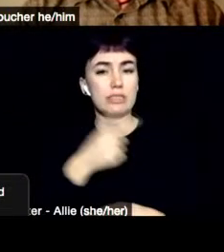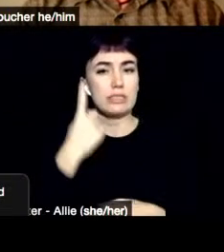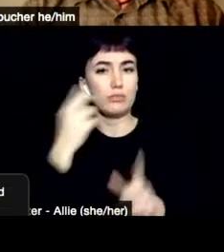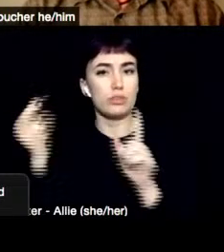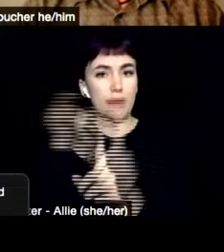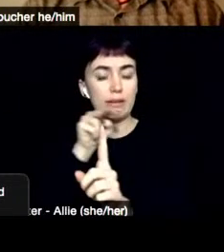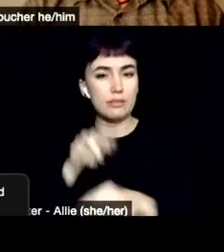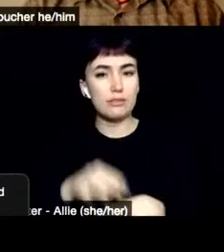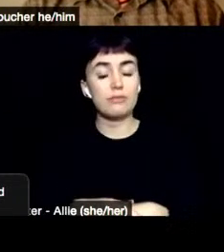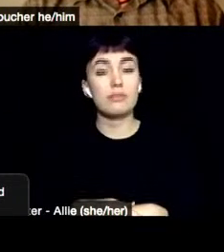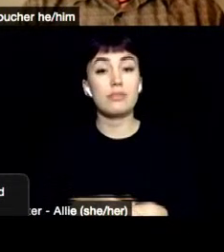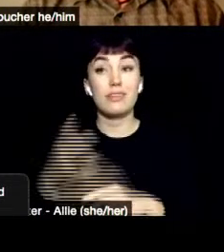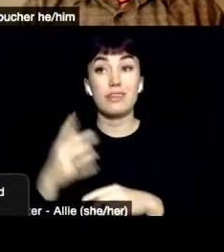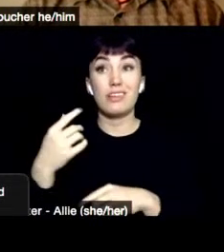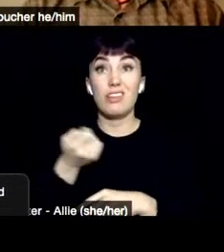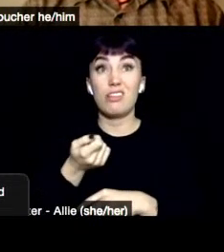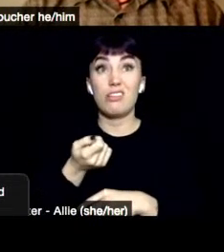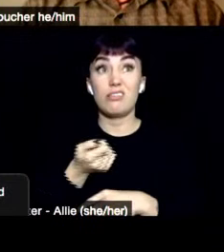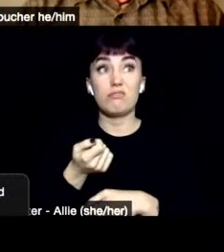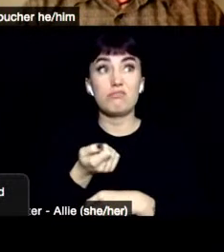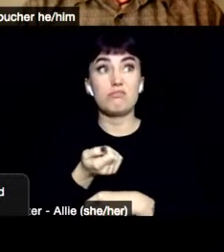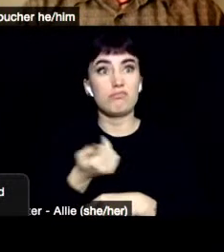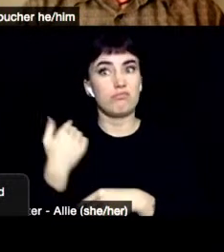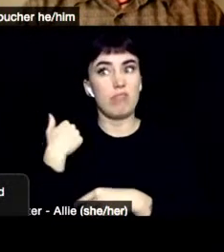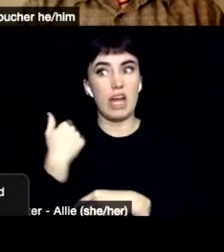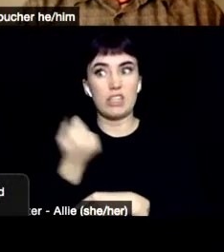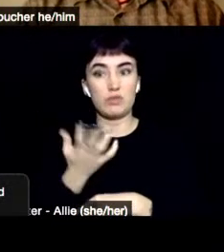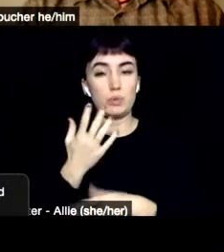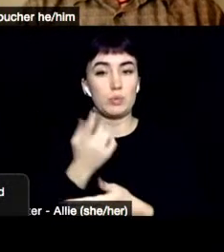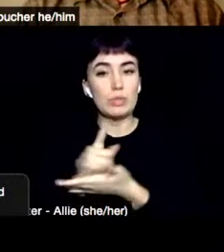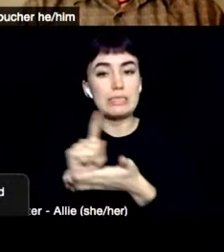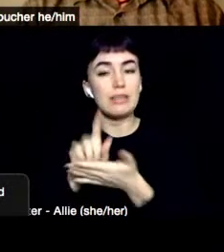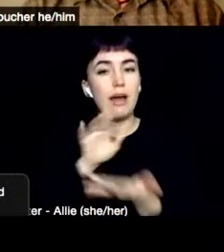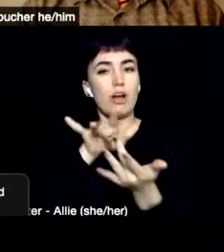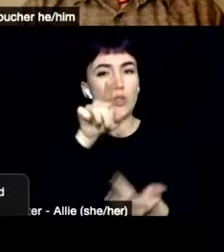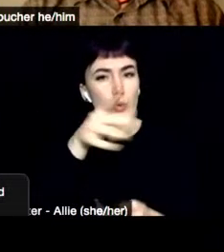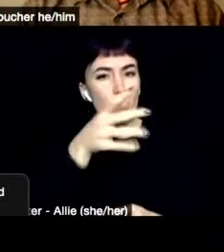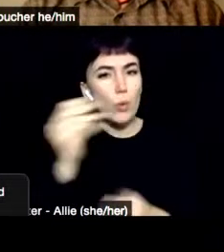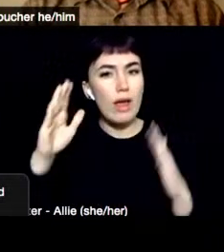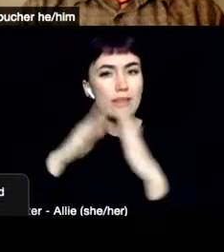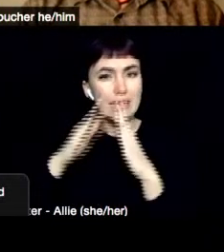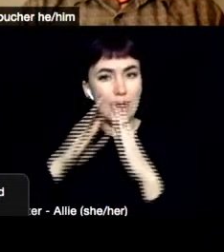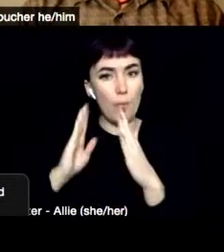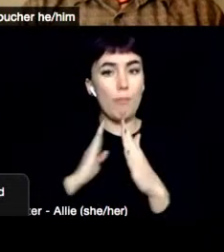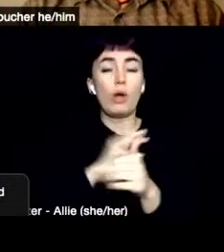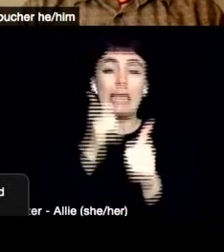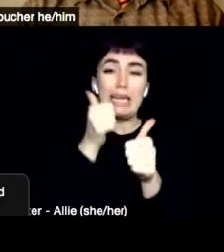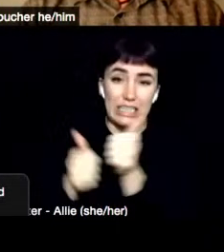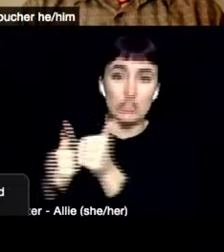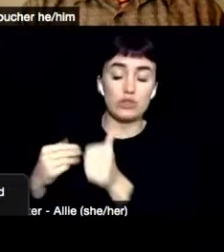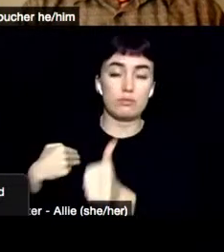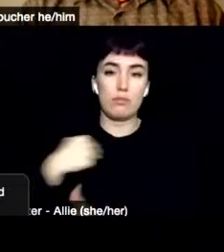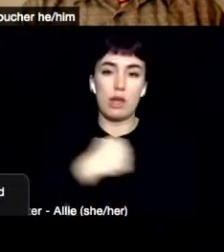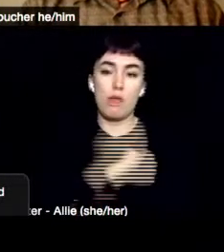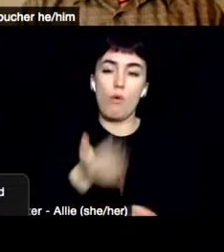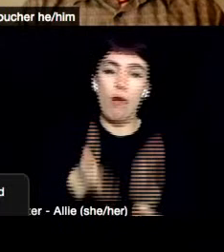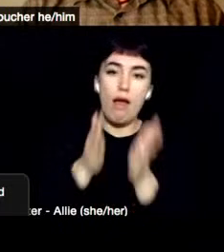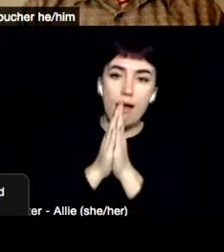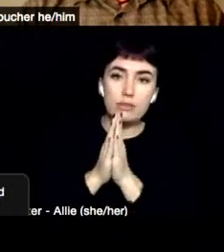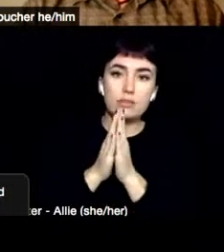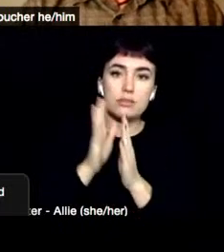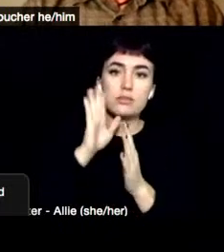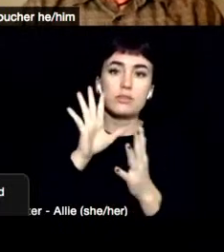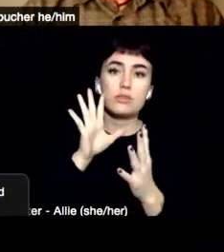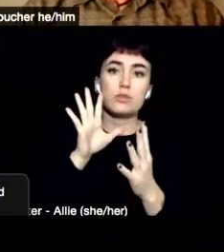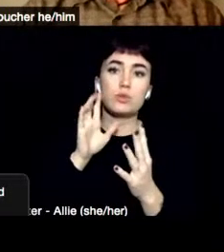And in the last few weeks, I reached out to you and the town board, each town board member, asking to meet